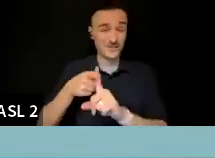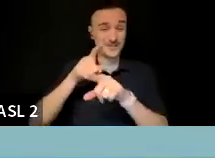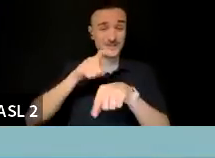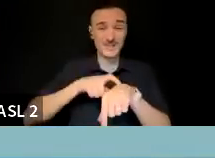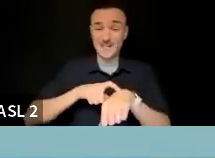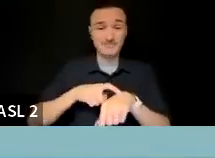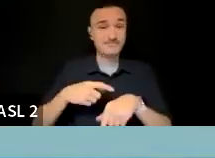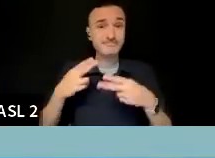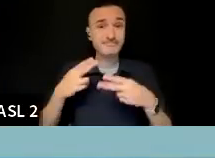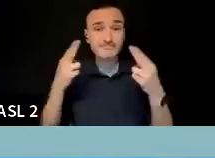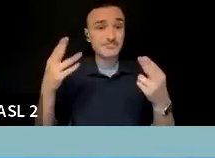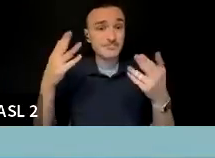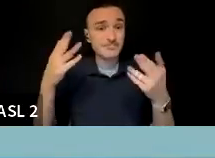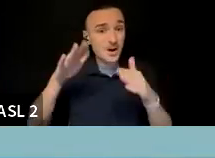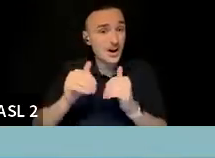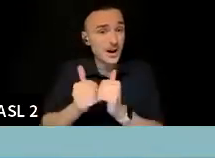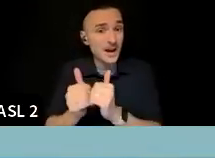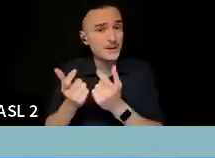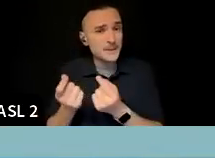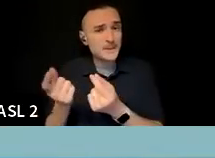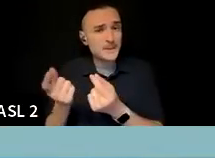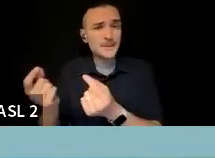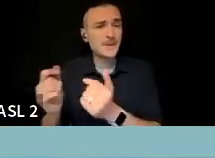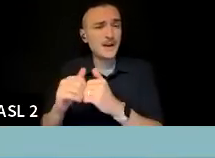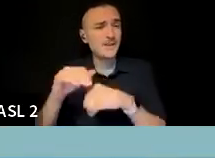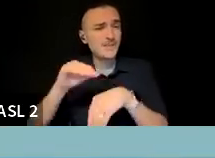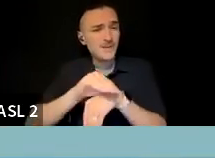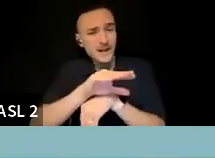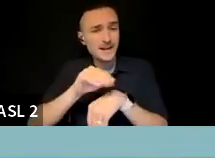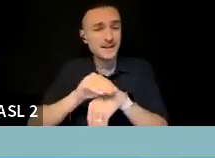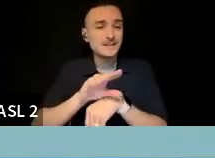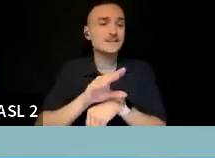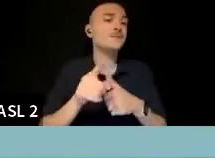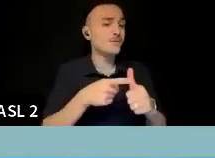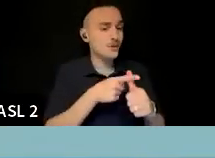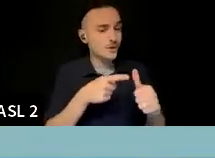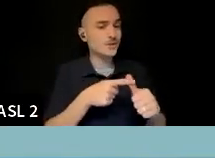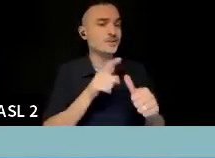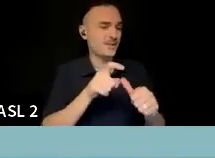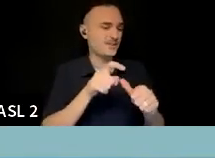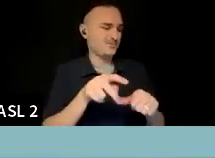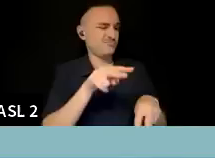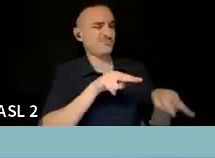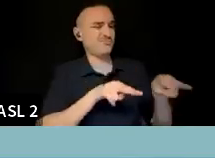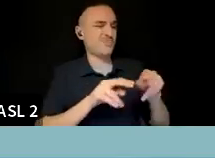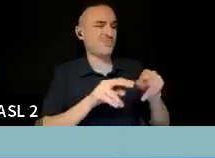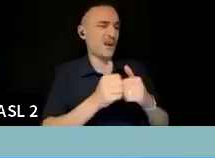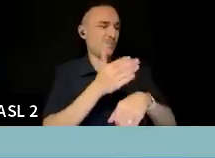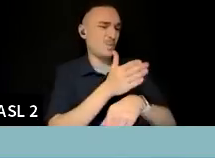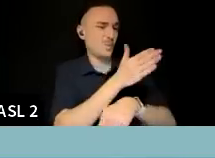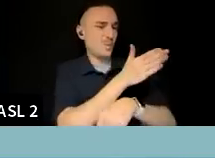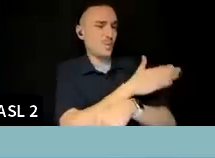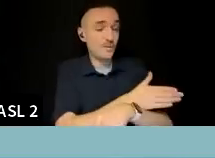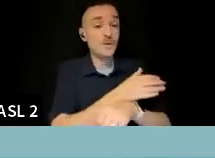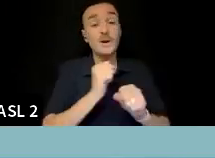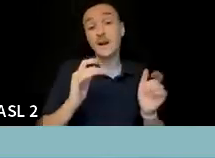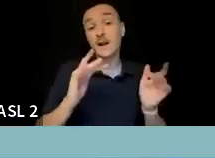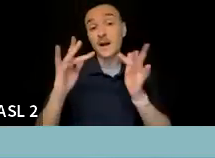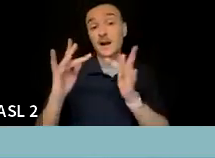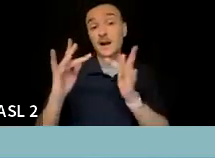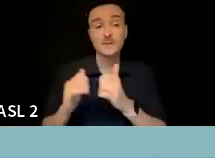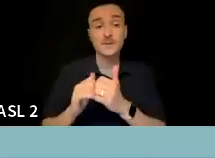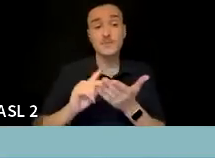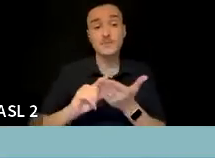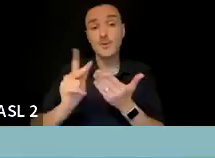to assess past applications and identify areas for improvement. Researchers should reach out to program officials to discuss summary